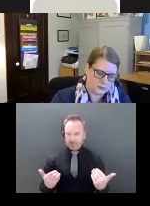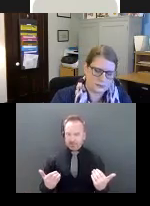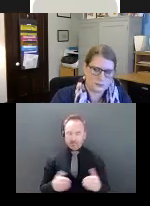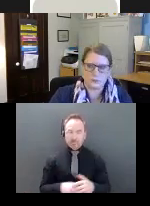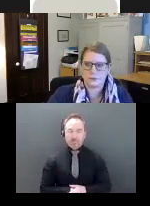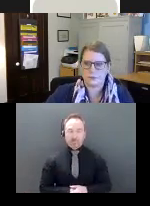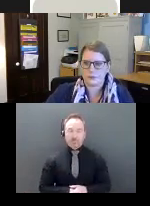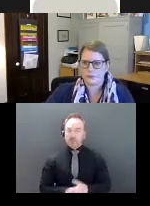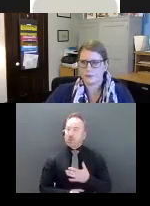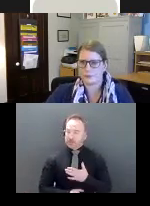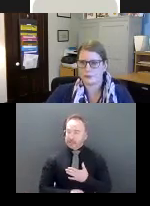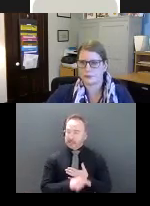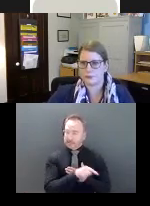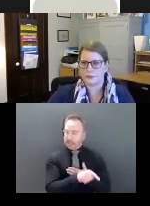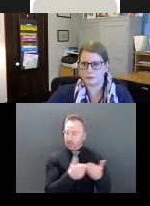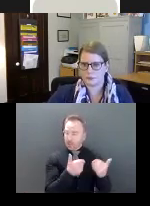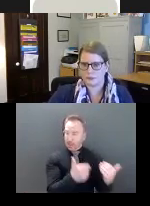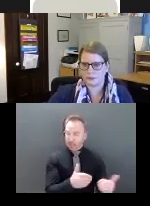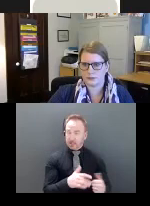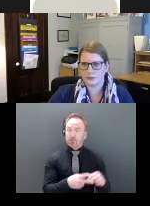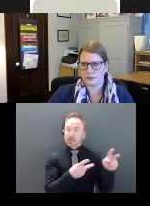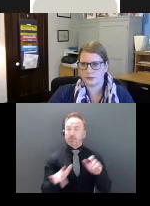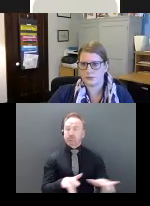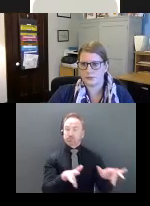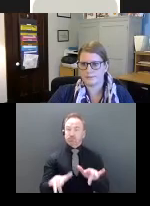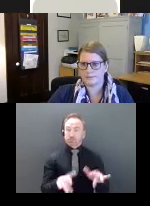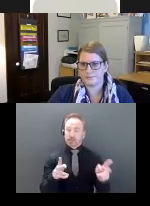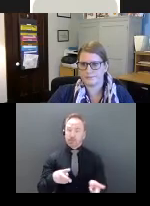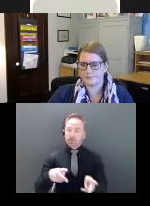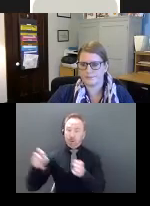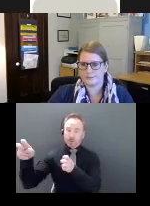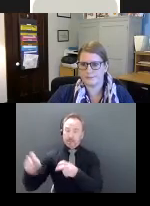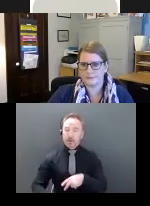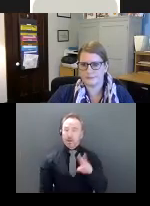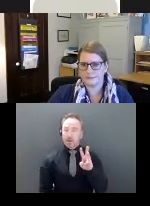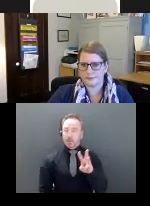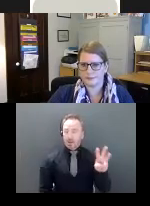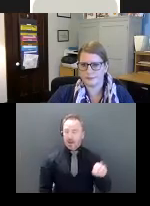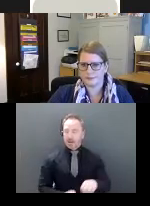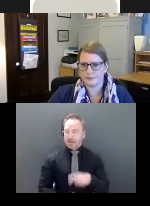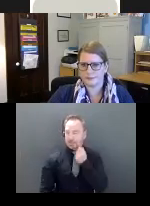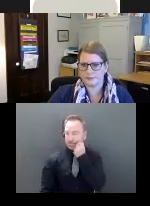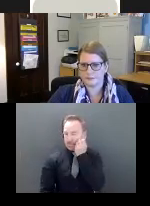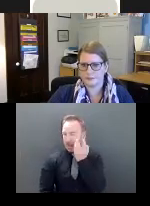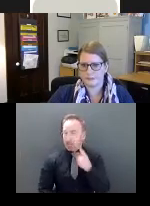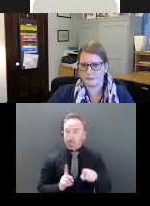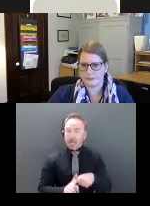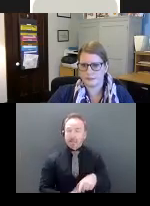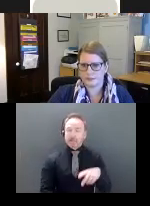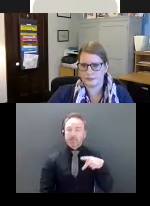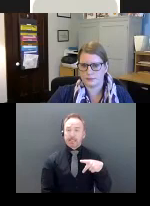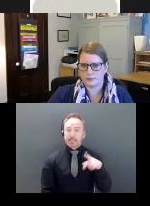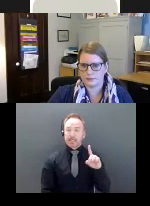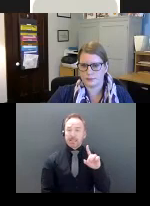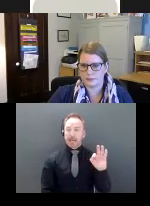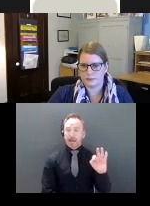presentation today. It will be posted on our website within the next couple of days, along with a copy of the PDF presentation presented